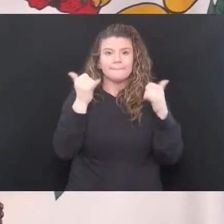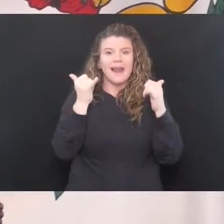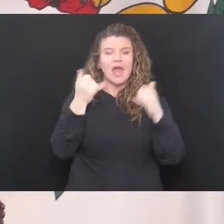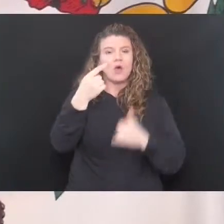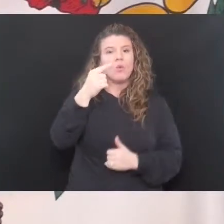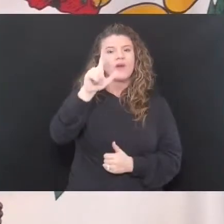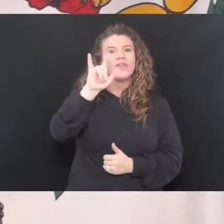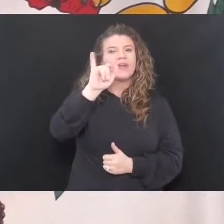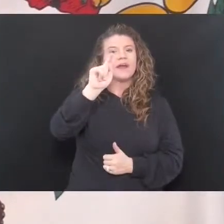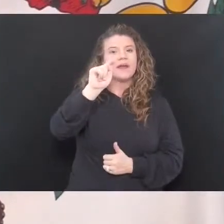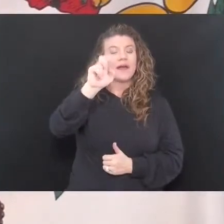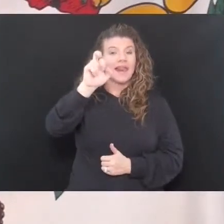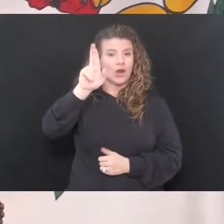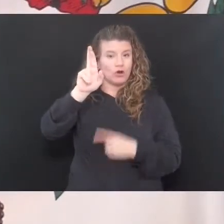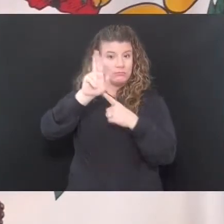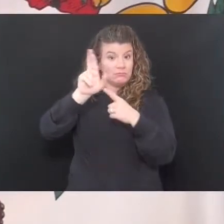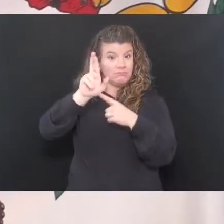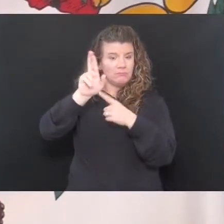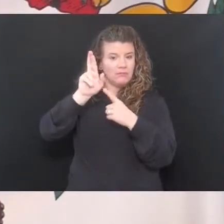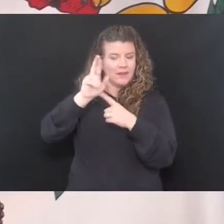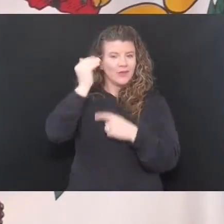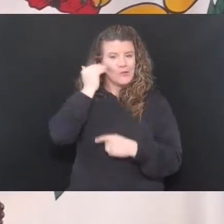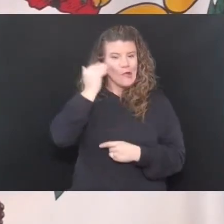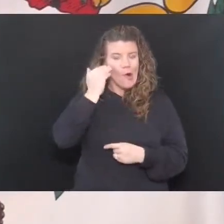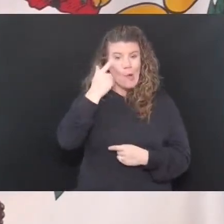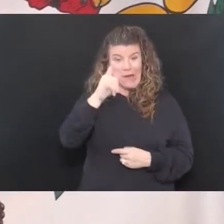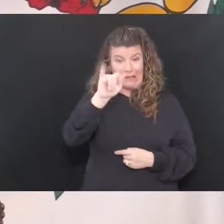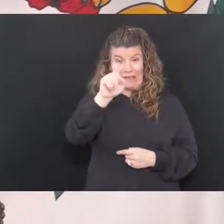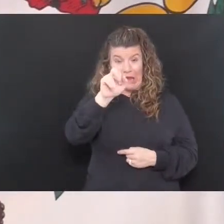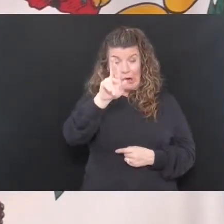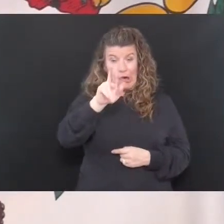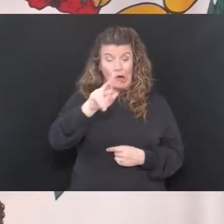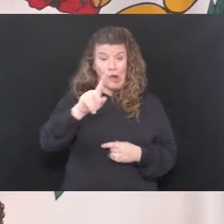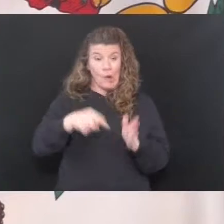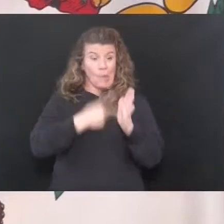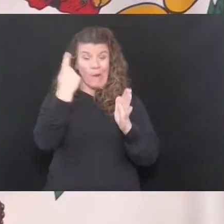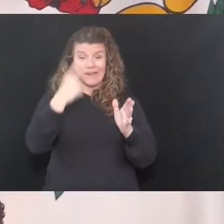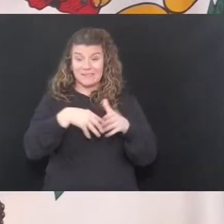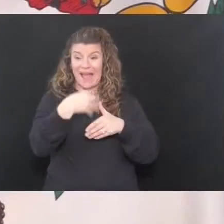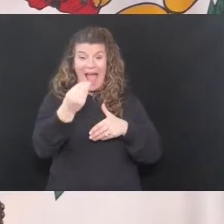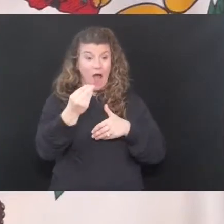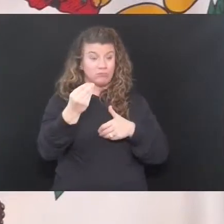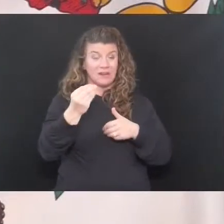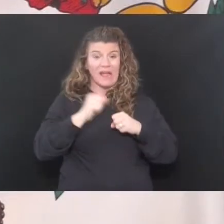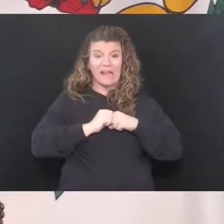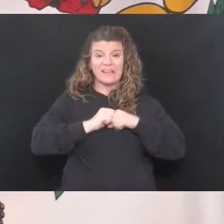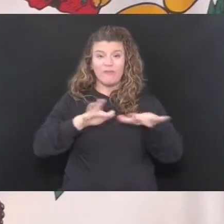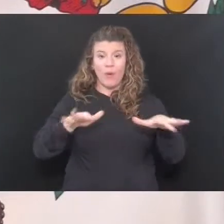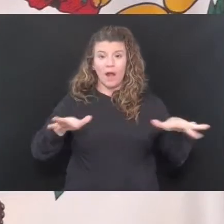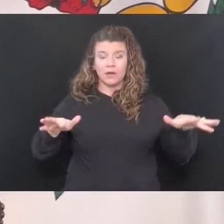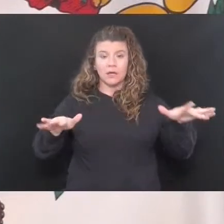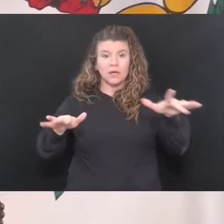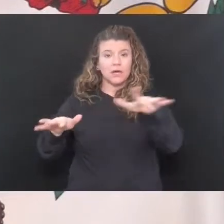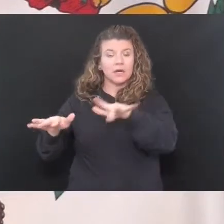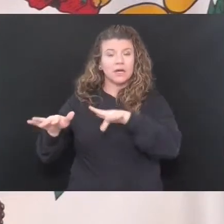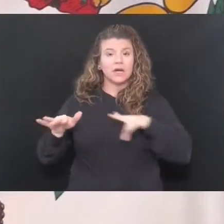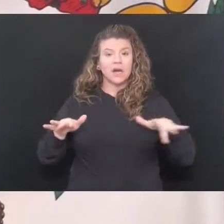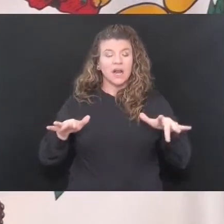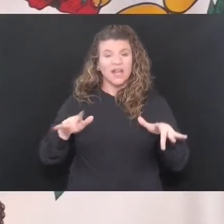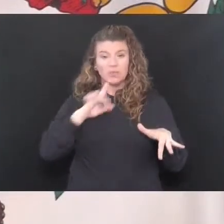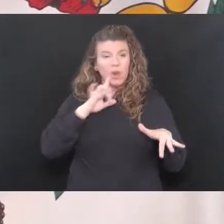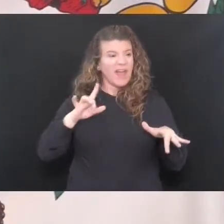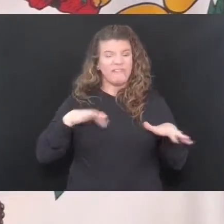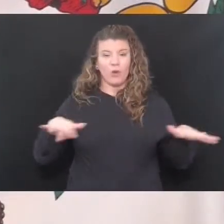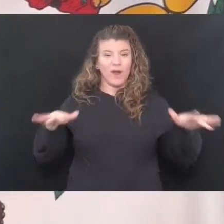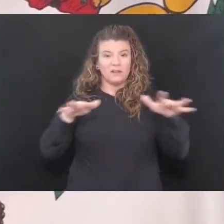glitter, and it gets on everything. You know, it is absolutely, it gets